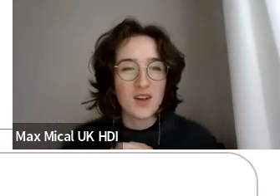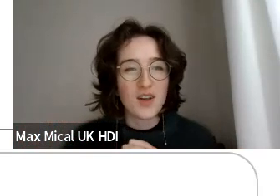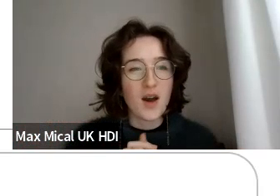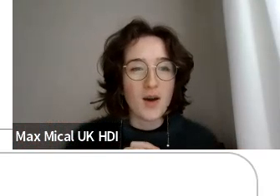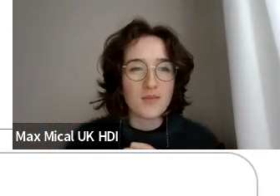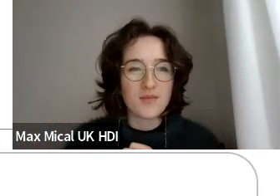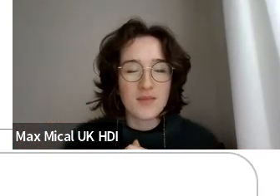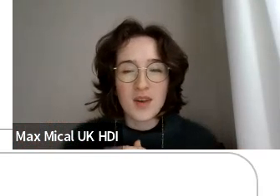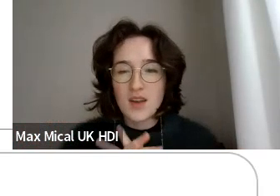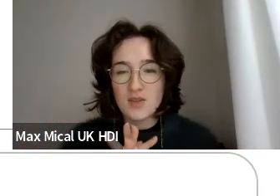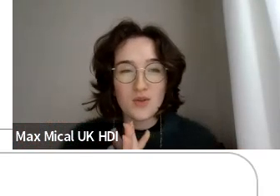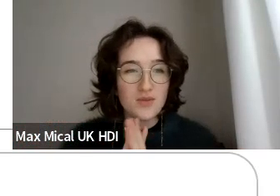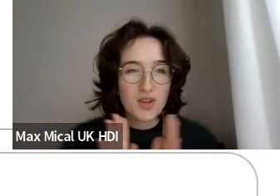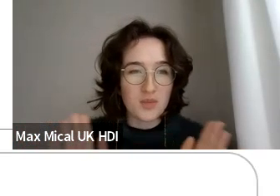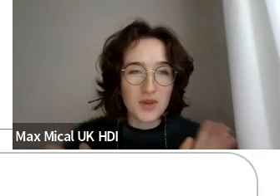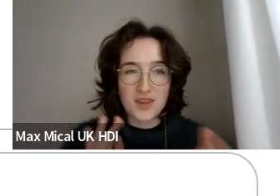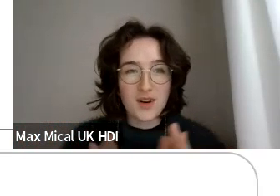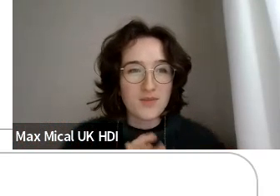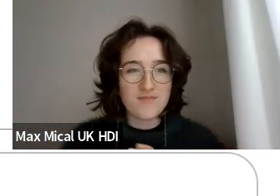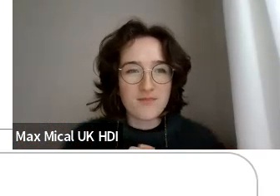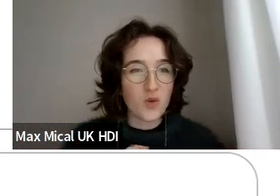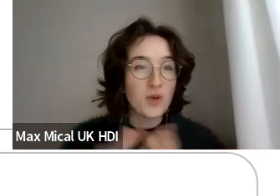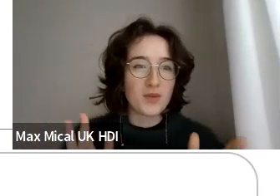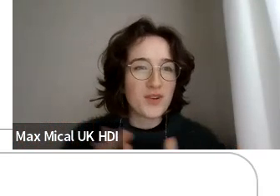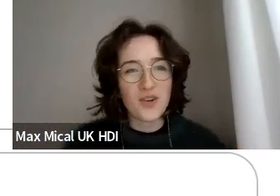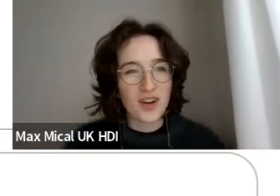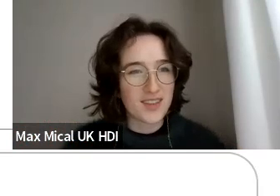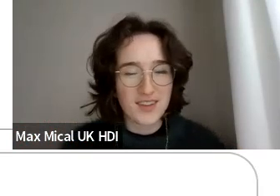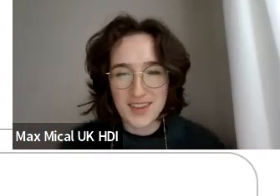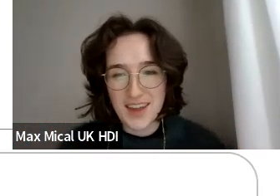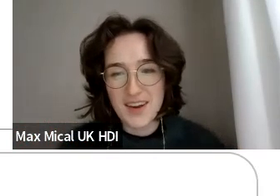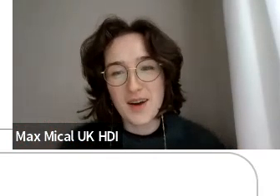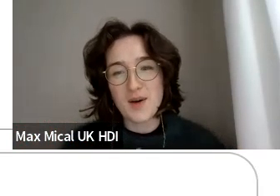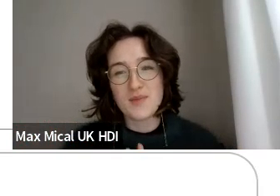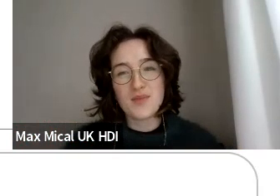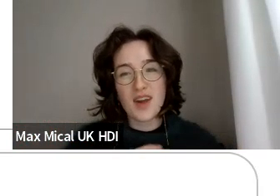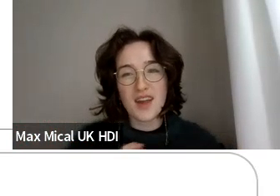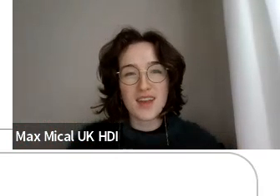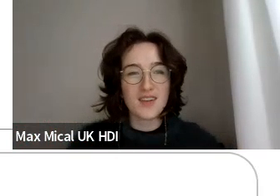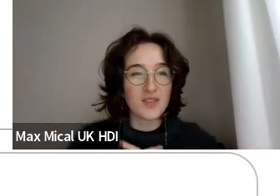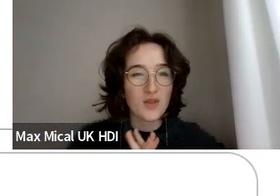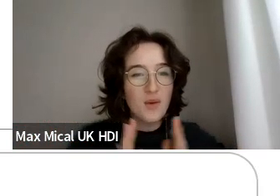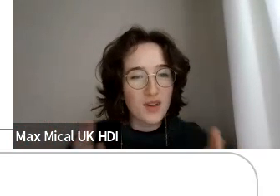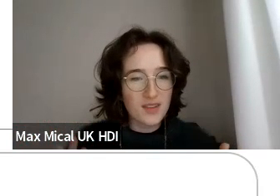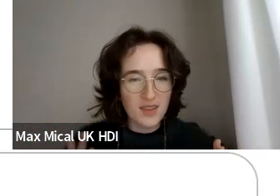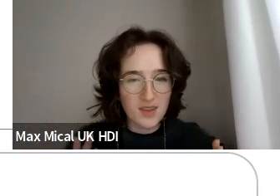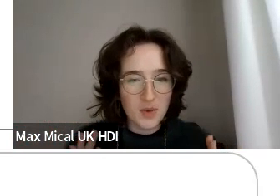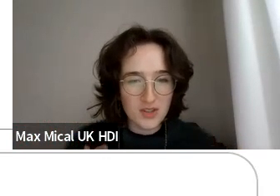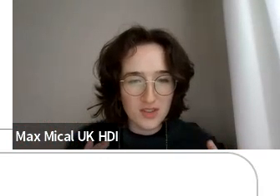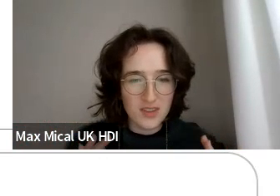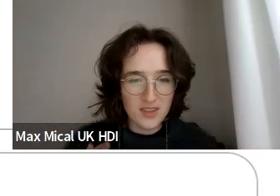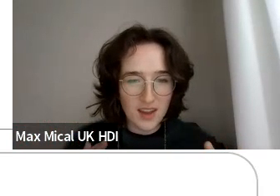this. So don't let it be formidable or anything like that. And then, so that was